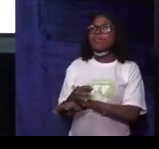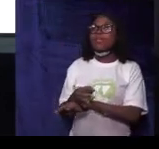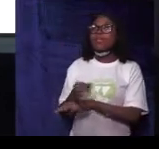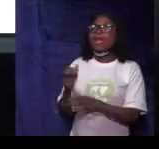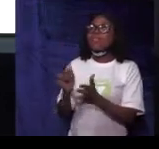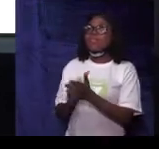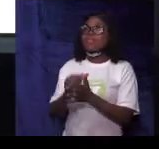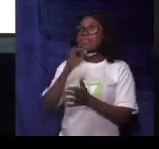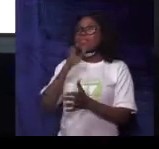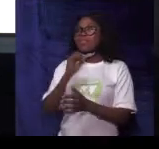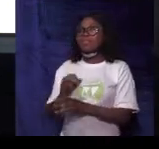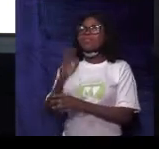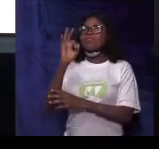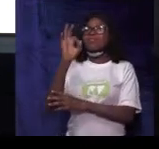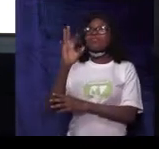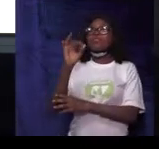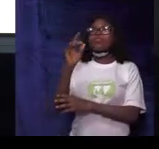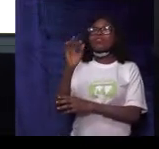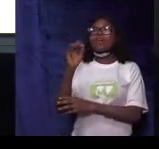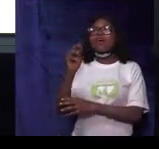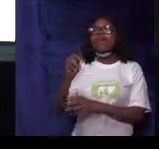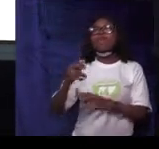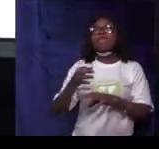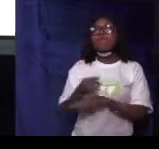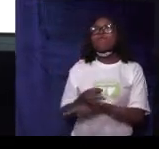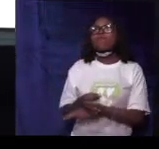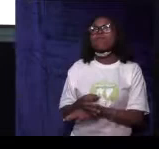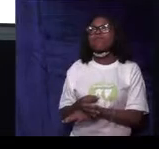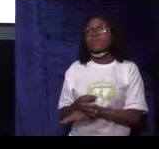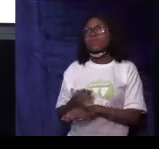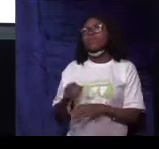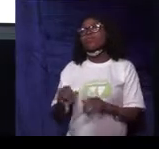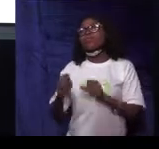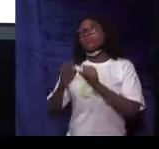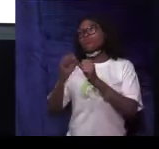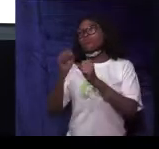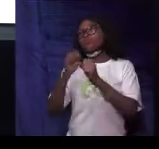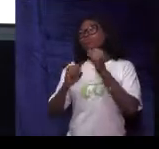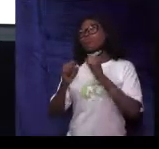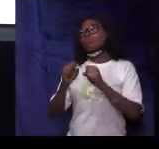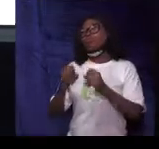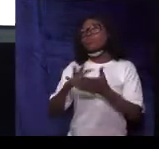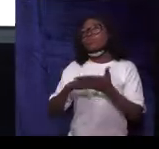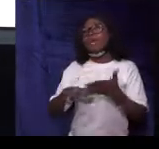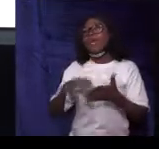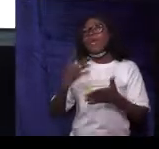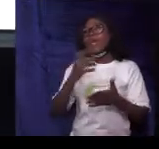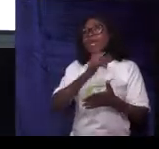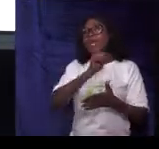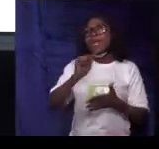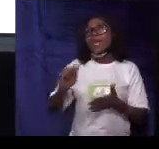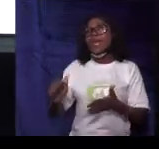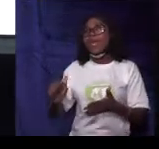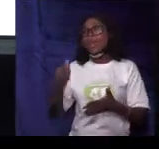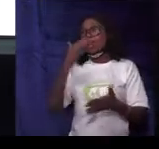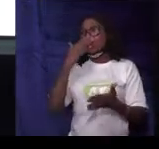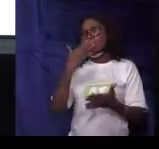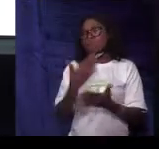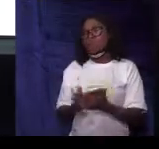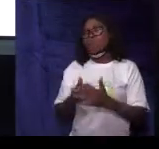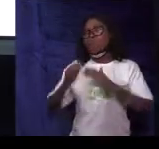our lesson, and that is frictional force. Another question in social studies: a good house should